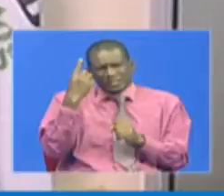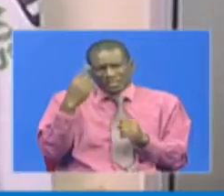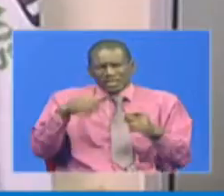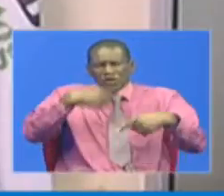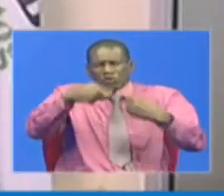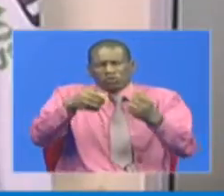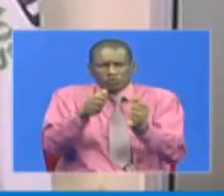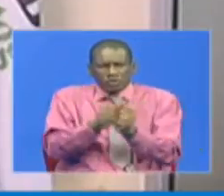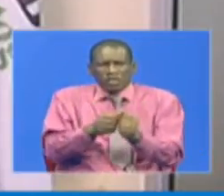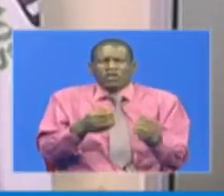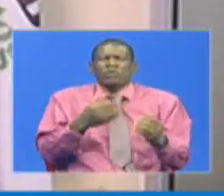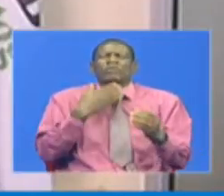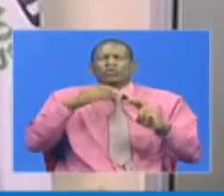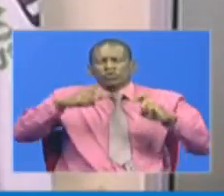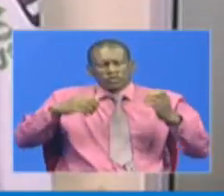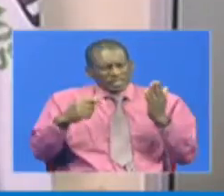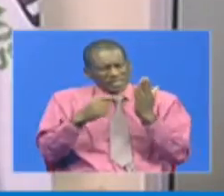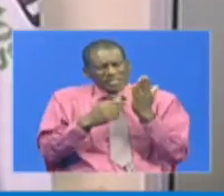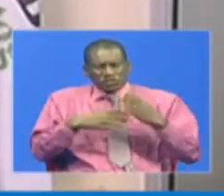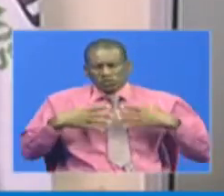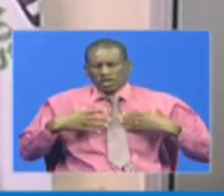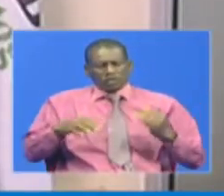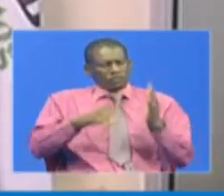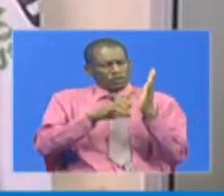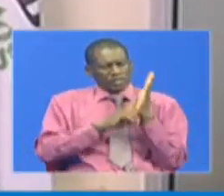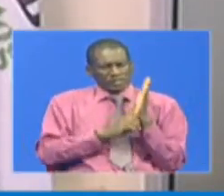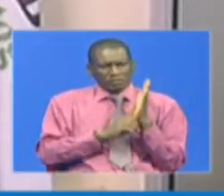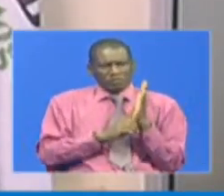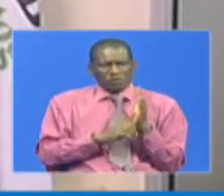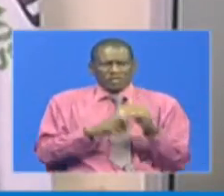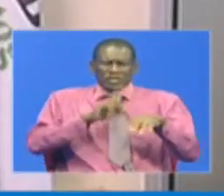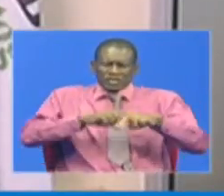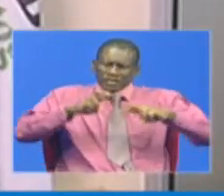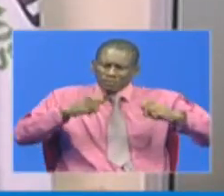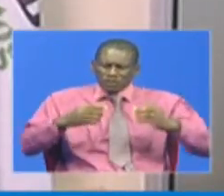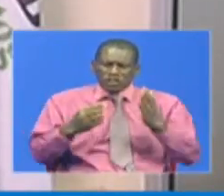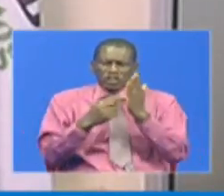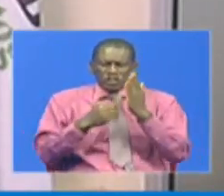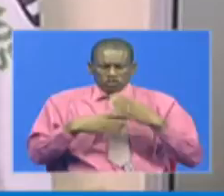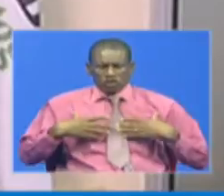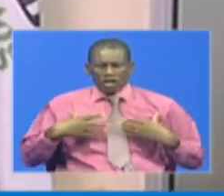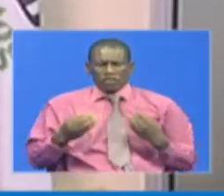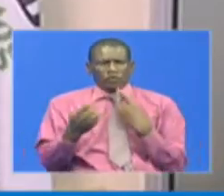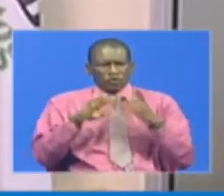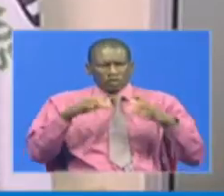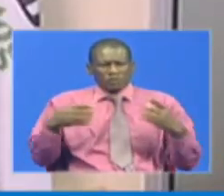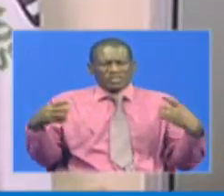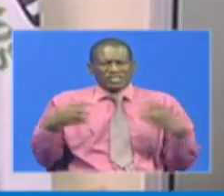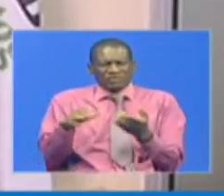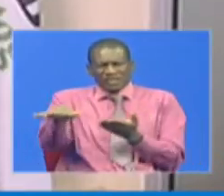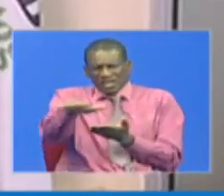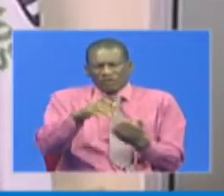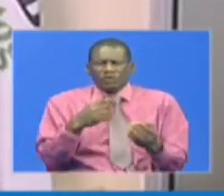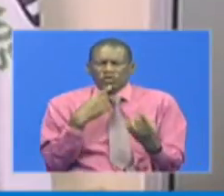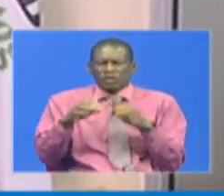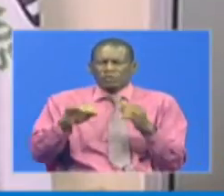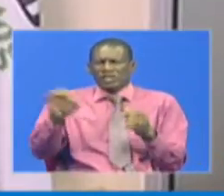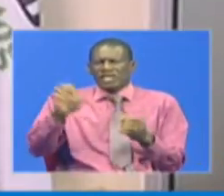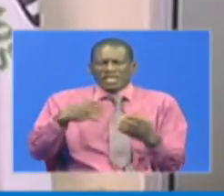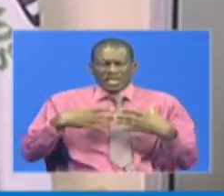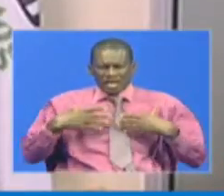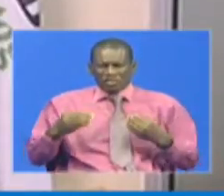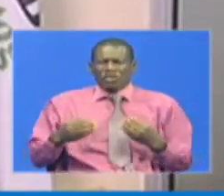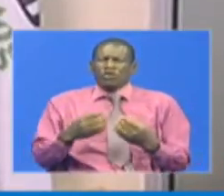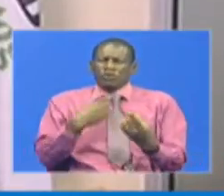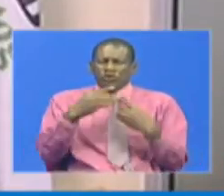at digital health, for example. When you look at digital health, we are talking of many areas. We are talking of e-health, we are talking of